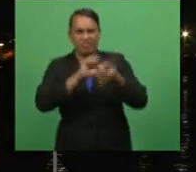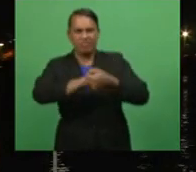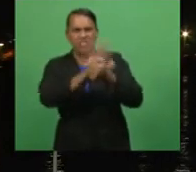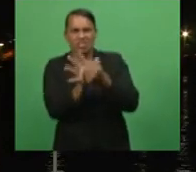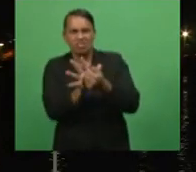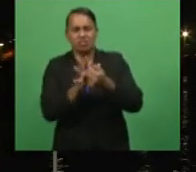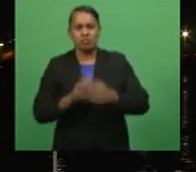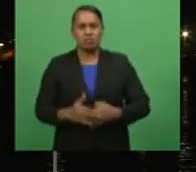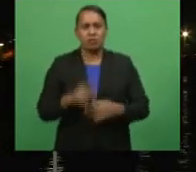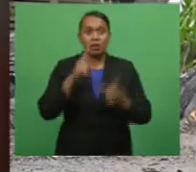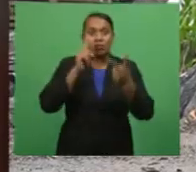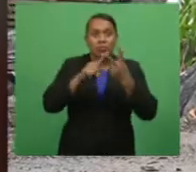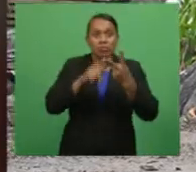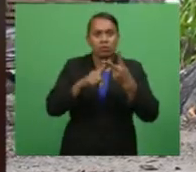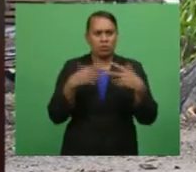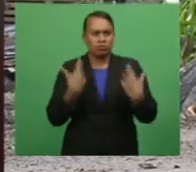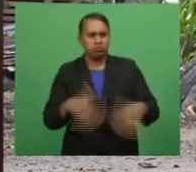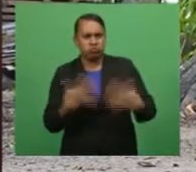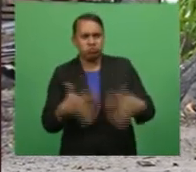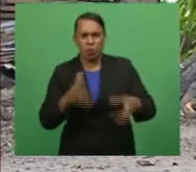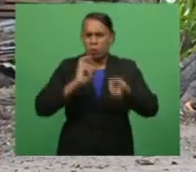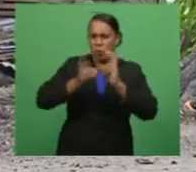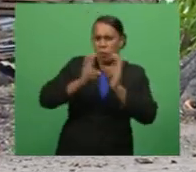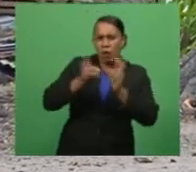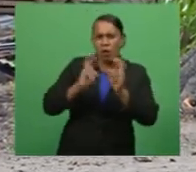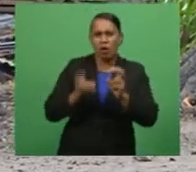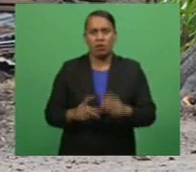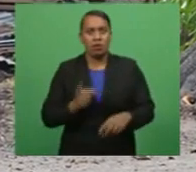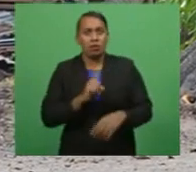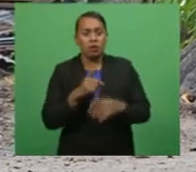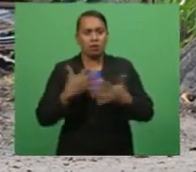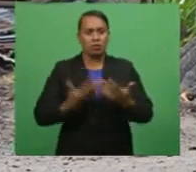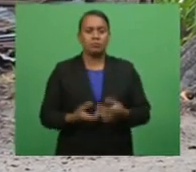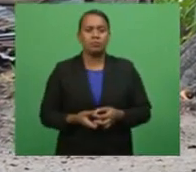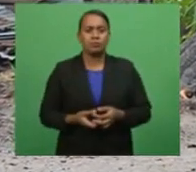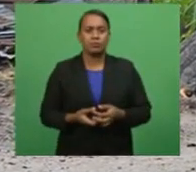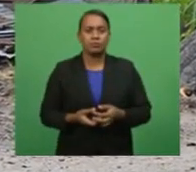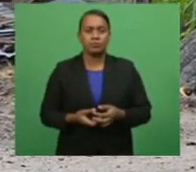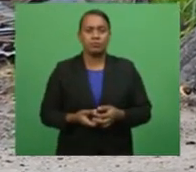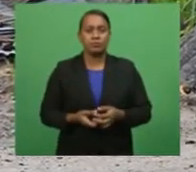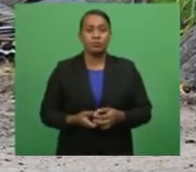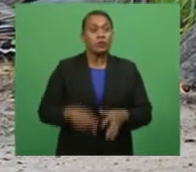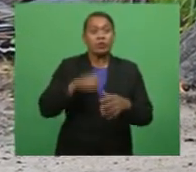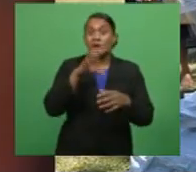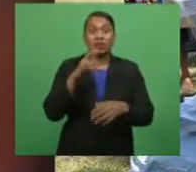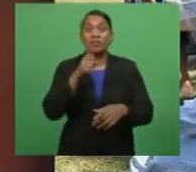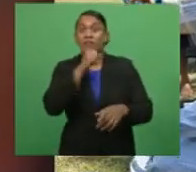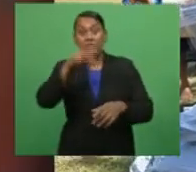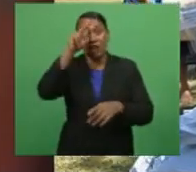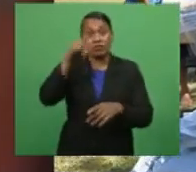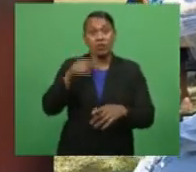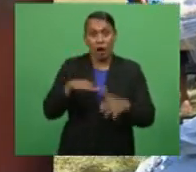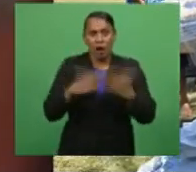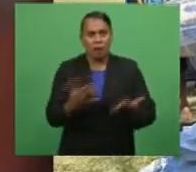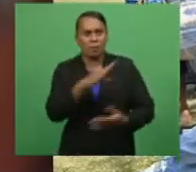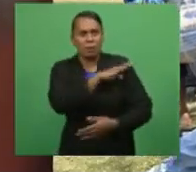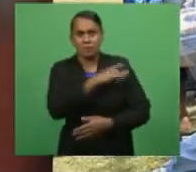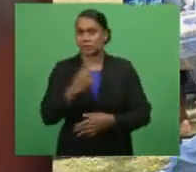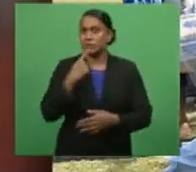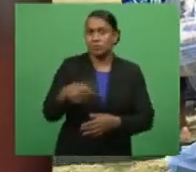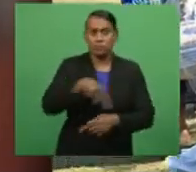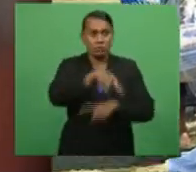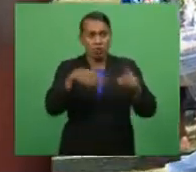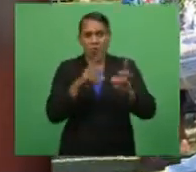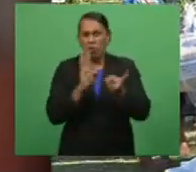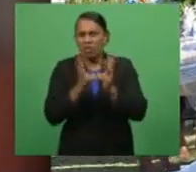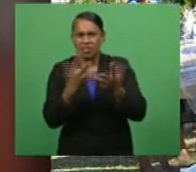his message from Kandavu, the Prime Minister says the crisis is testing the limits of our people's resilience. Bainimarama, who